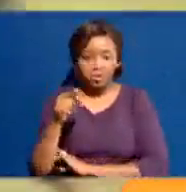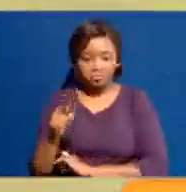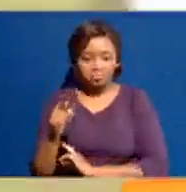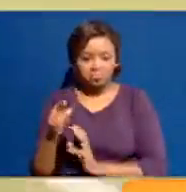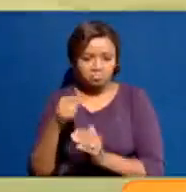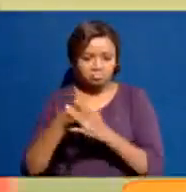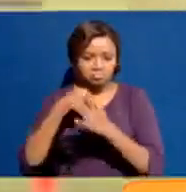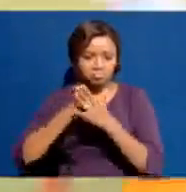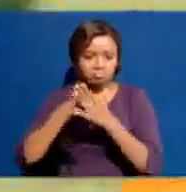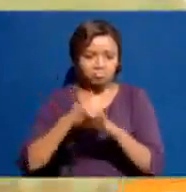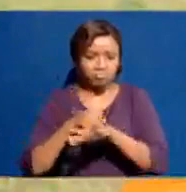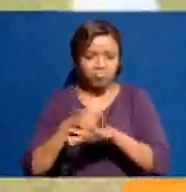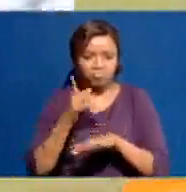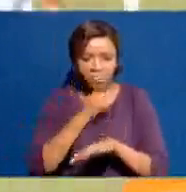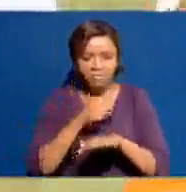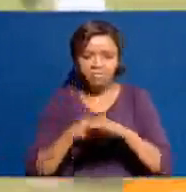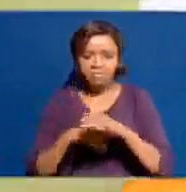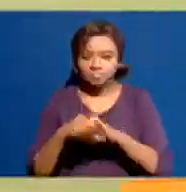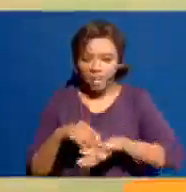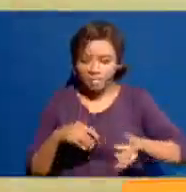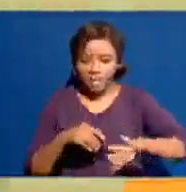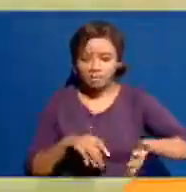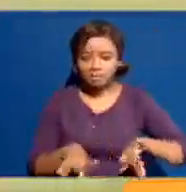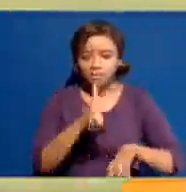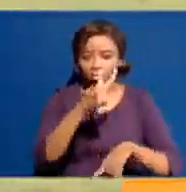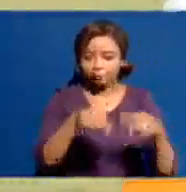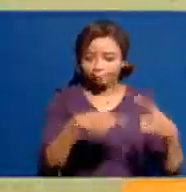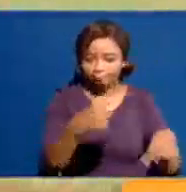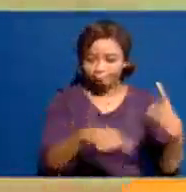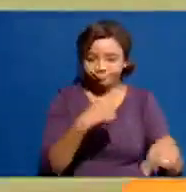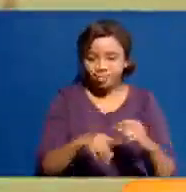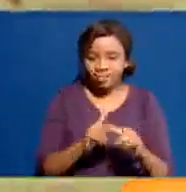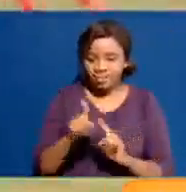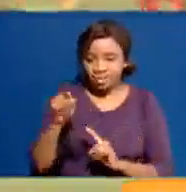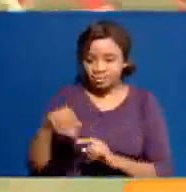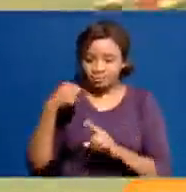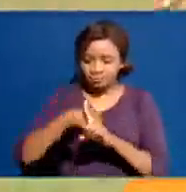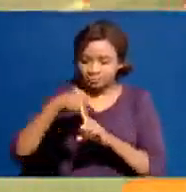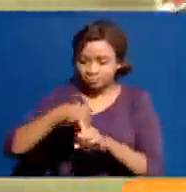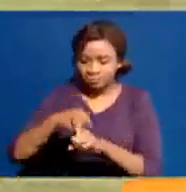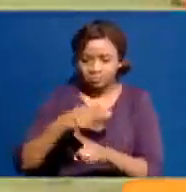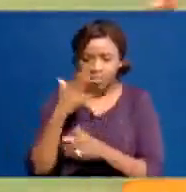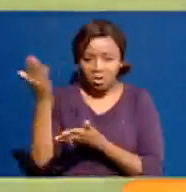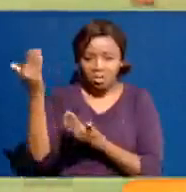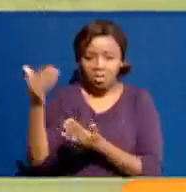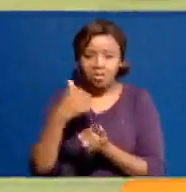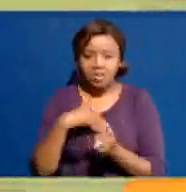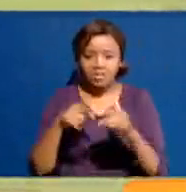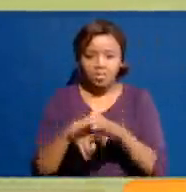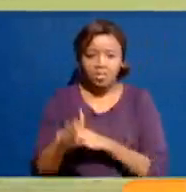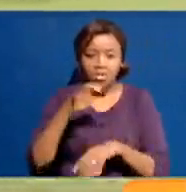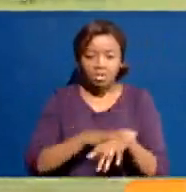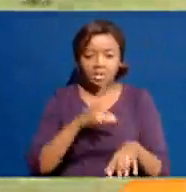League. Now, with only two matches to the conclusion of the first leg, Darajani increased their promotion hopes with a 2-0 win